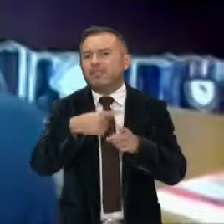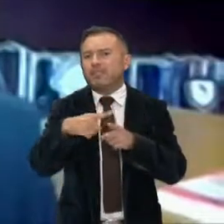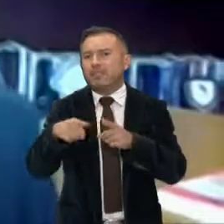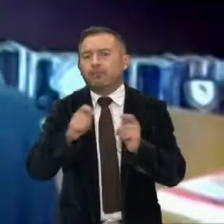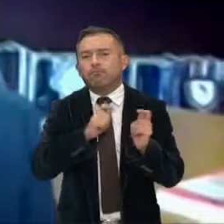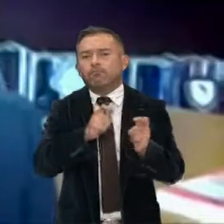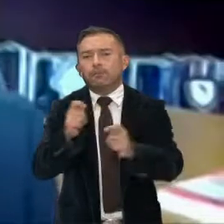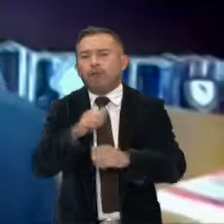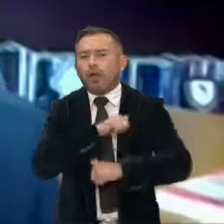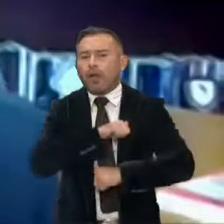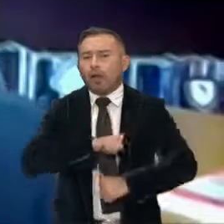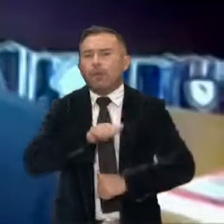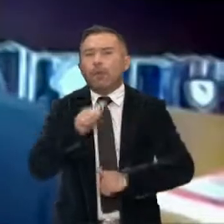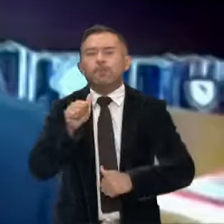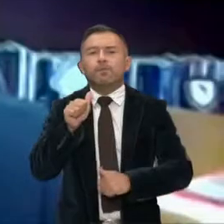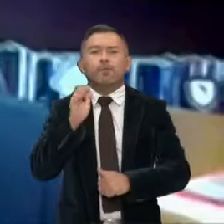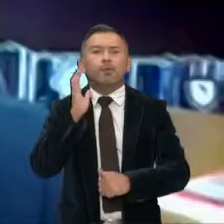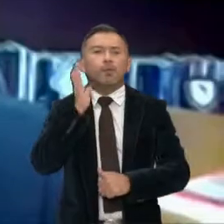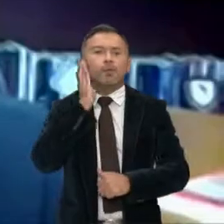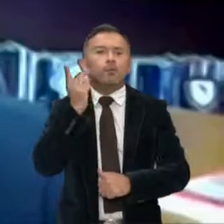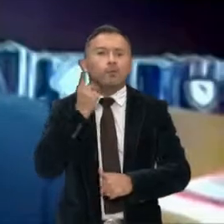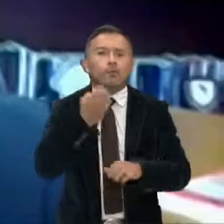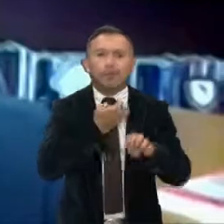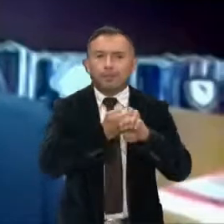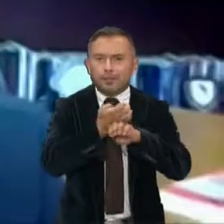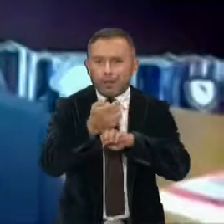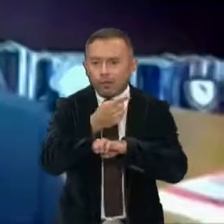of popular election charges,